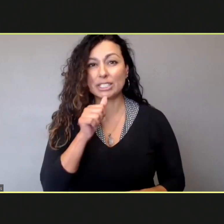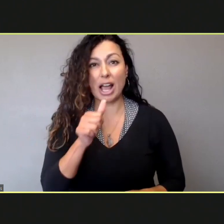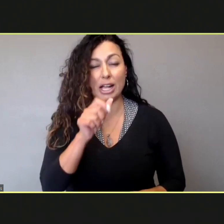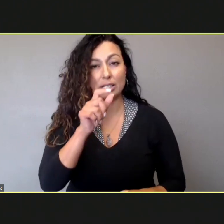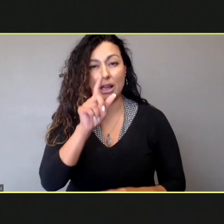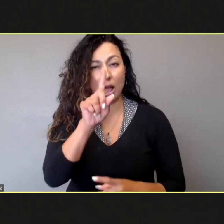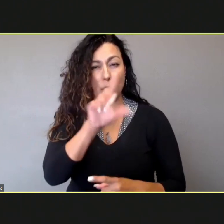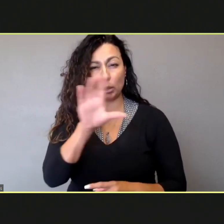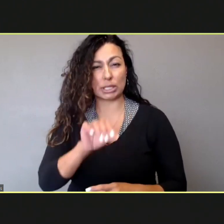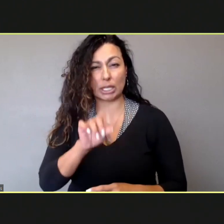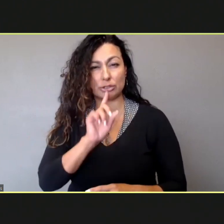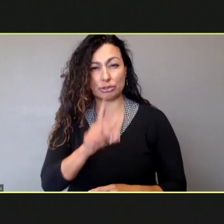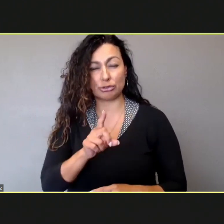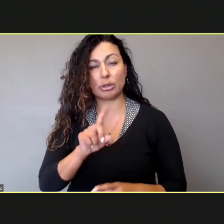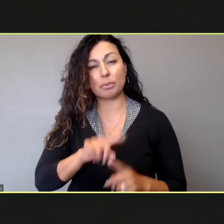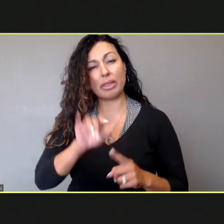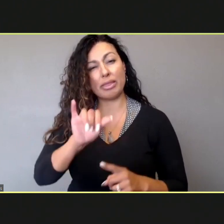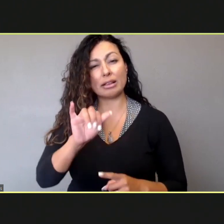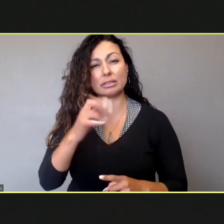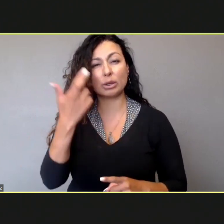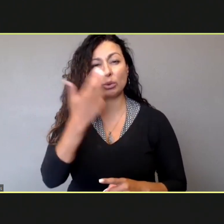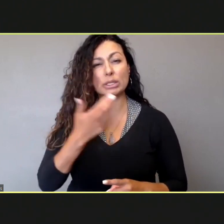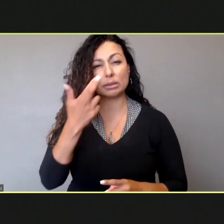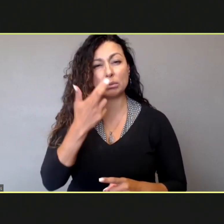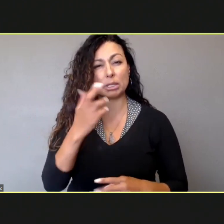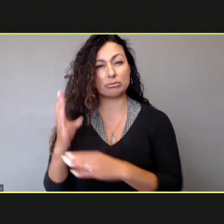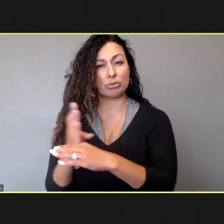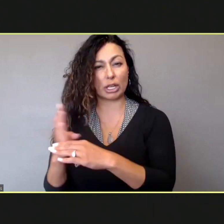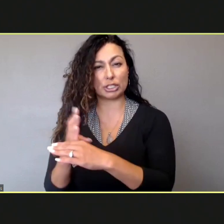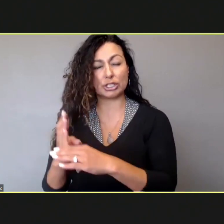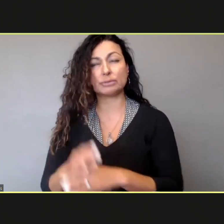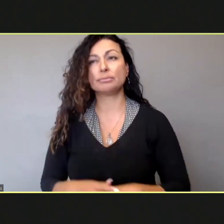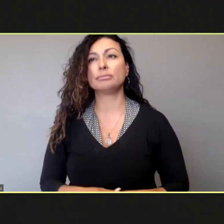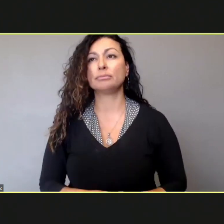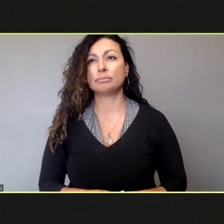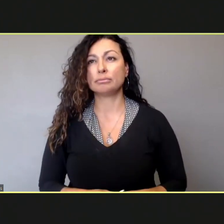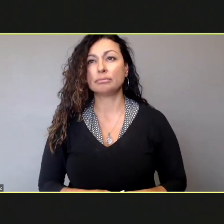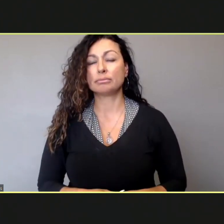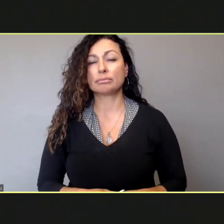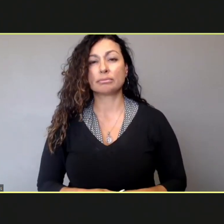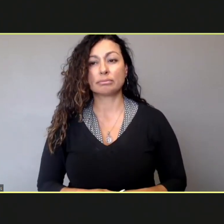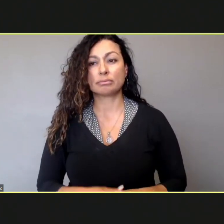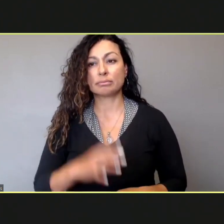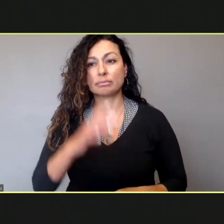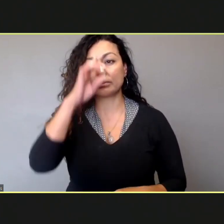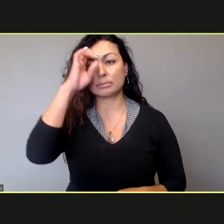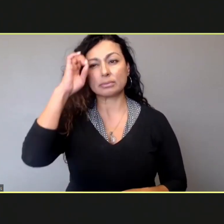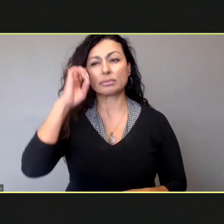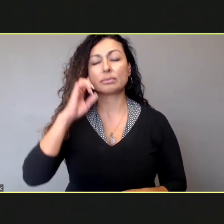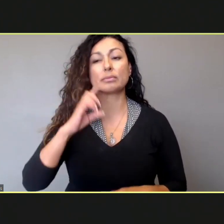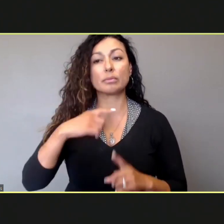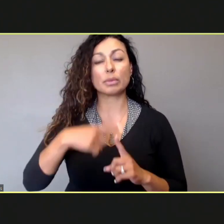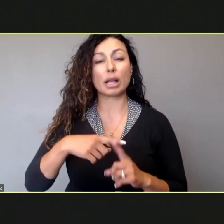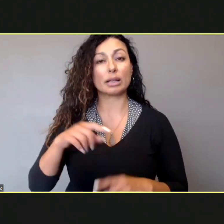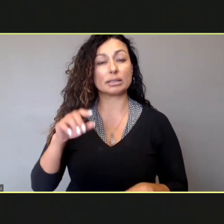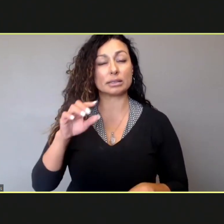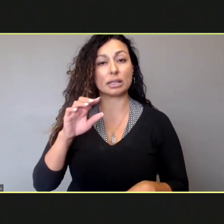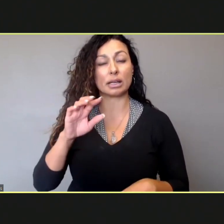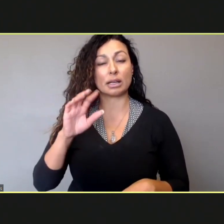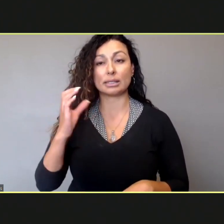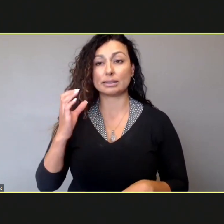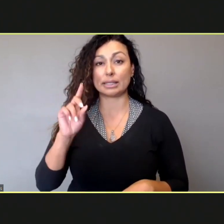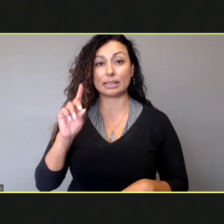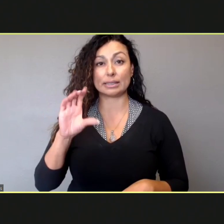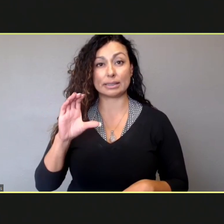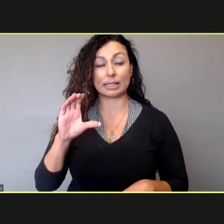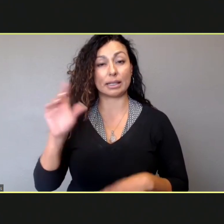I think that's a reasonable range, and 4 is in there. The CDC number of 4 is in there, and